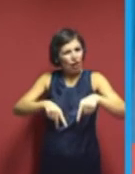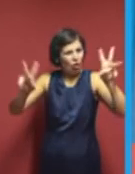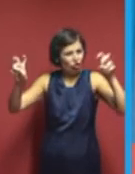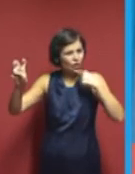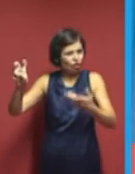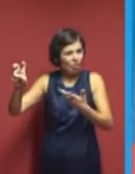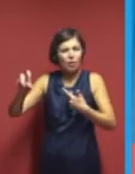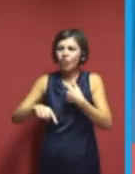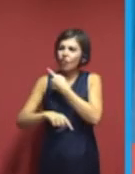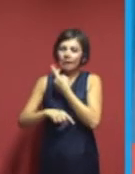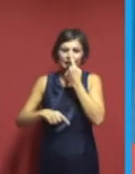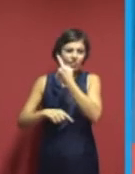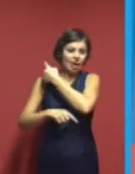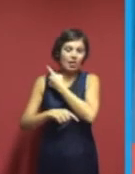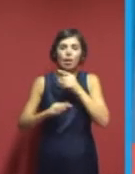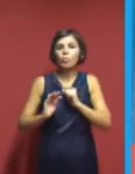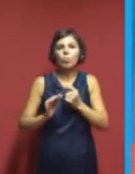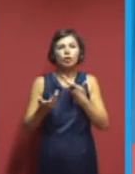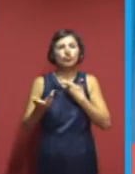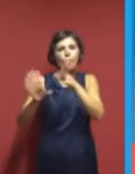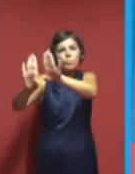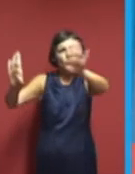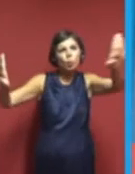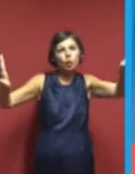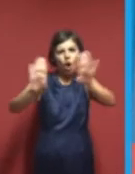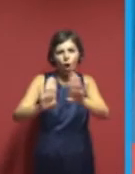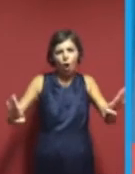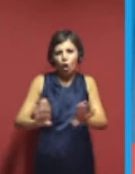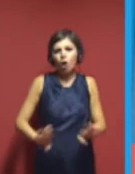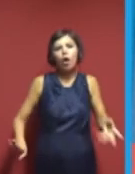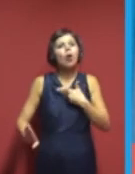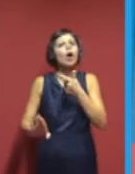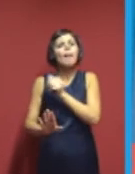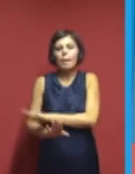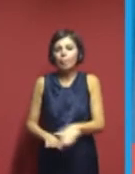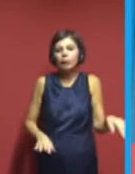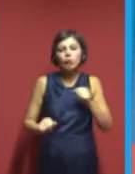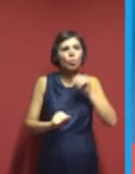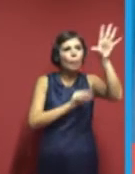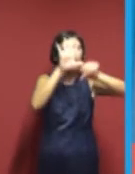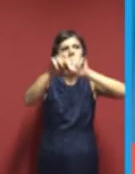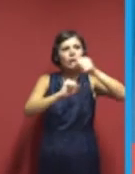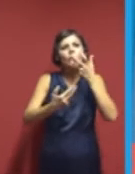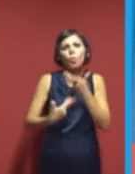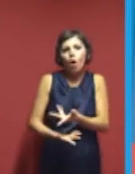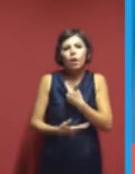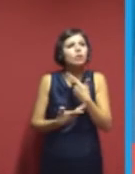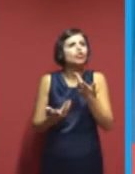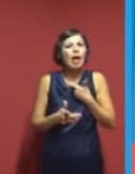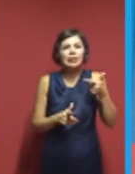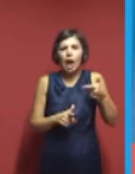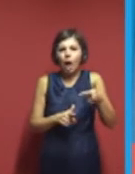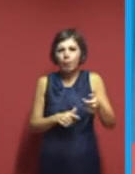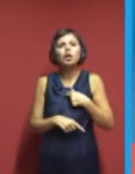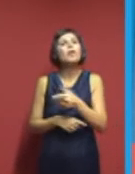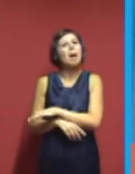can use freely. And this is a 3-year-old using a drill, which is pretty cool. And I think the picture shows really well how